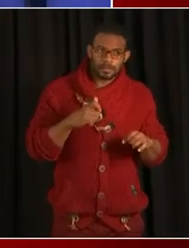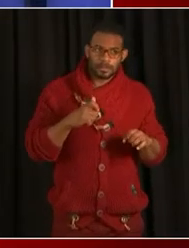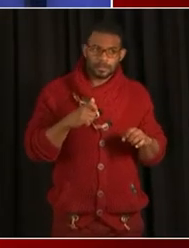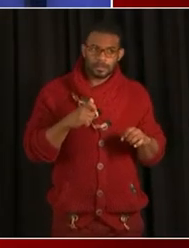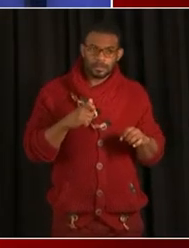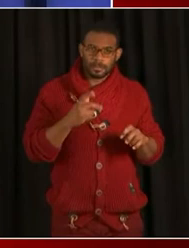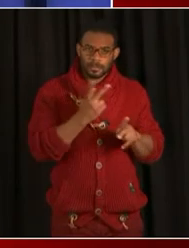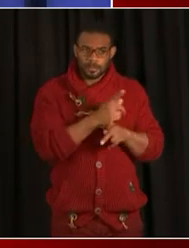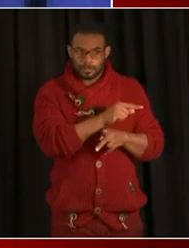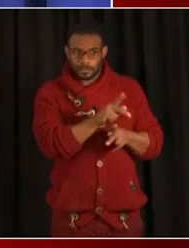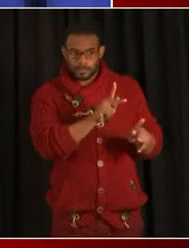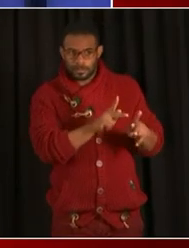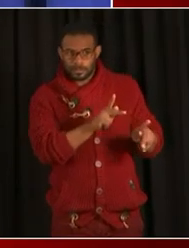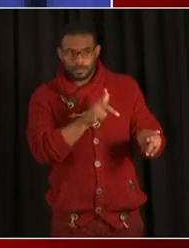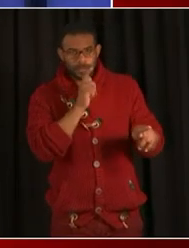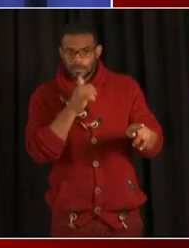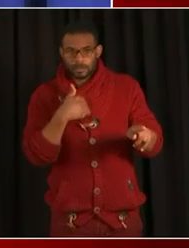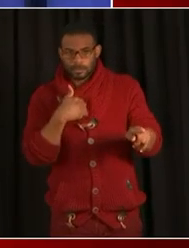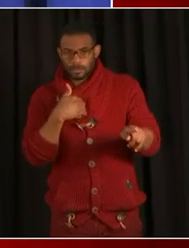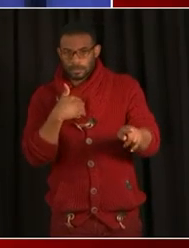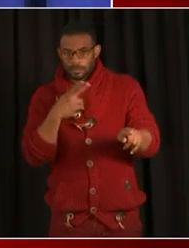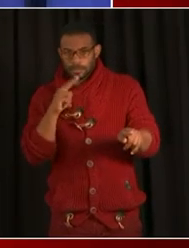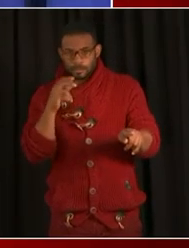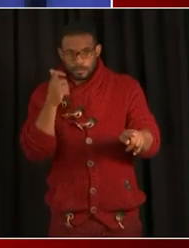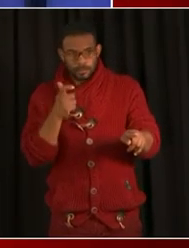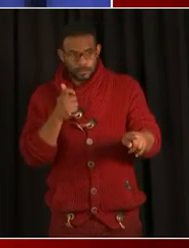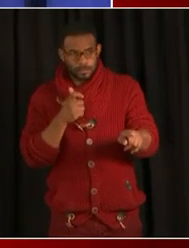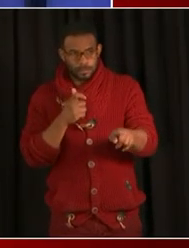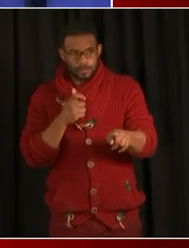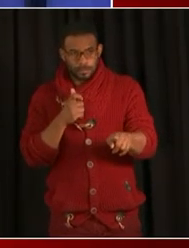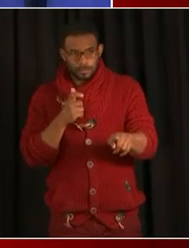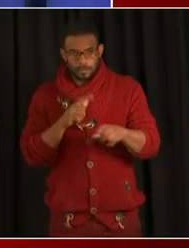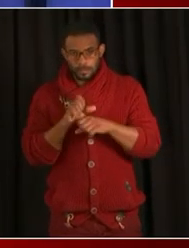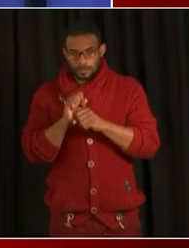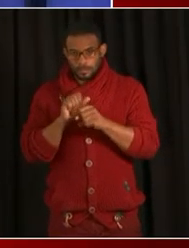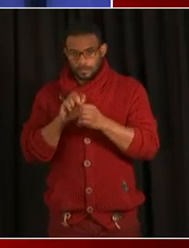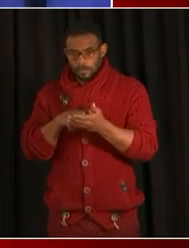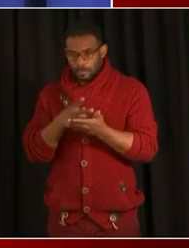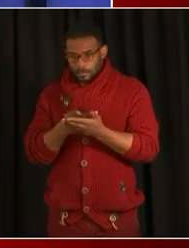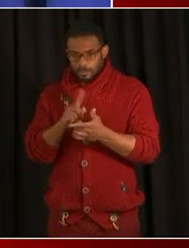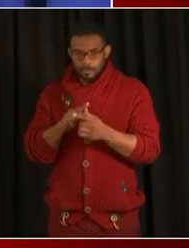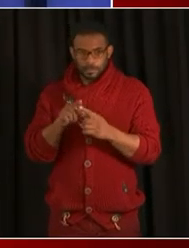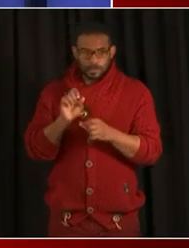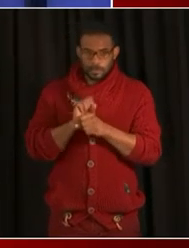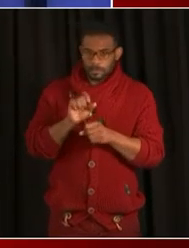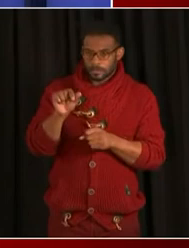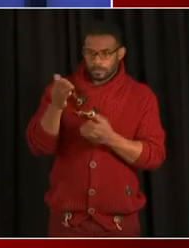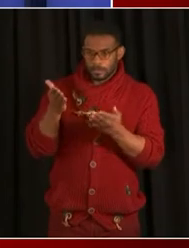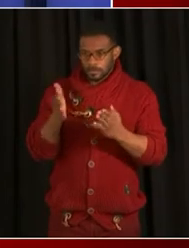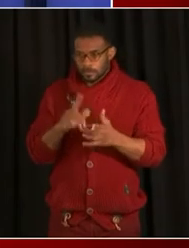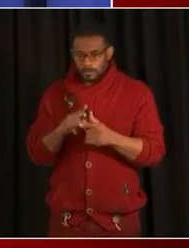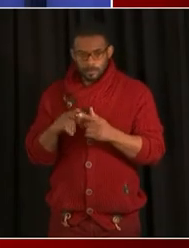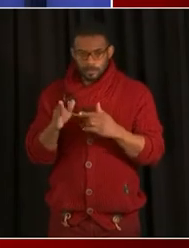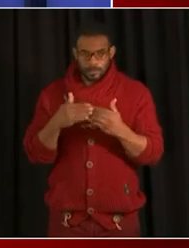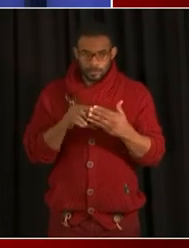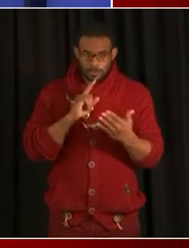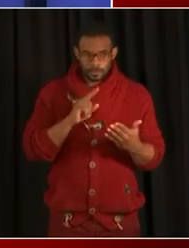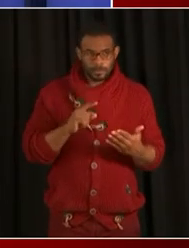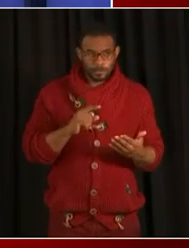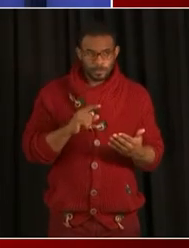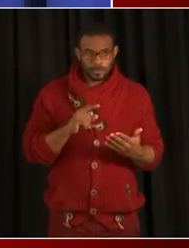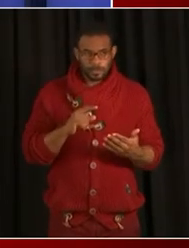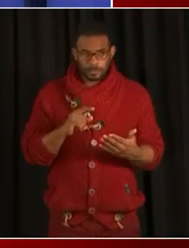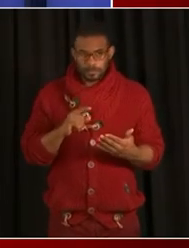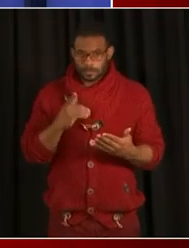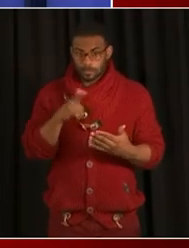can keep these people who don't have unemployment, that work in the kitchen or work as servers or whatever it is,